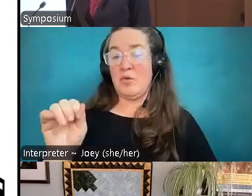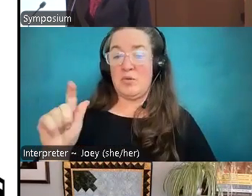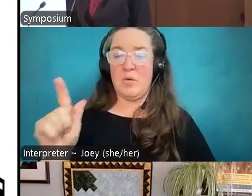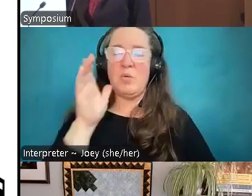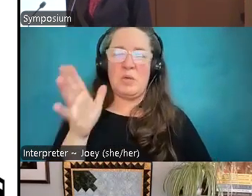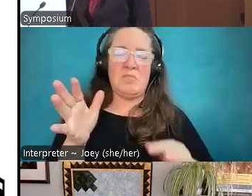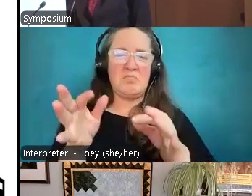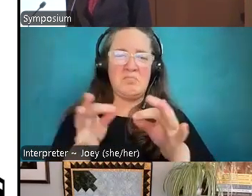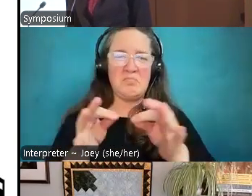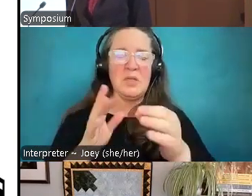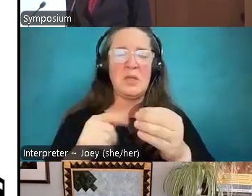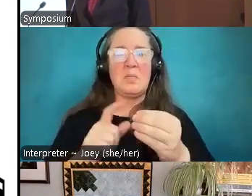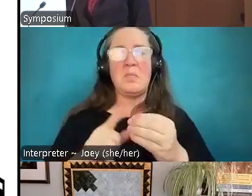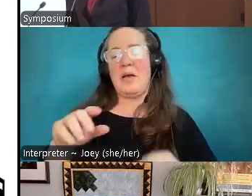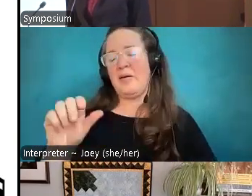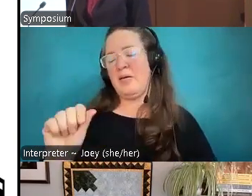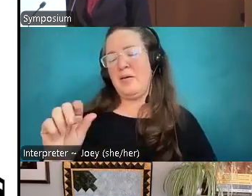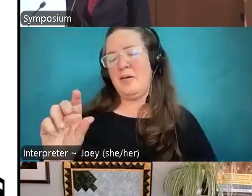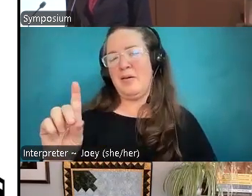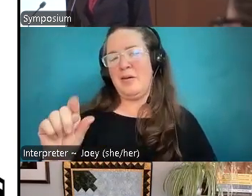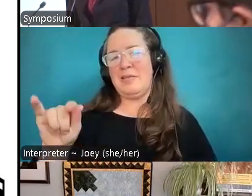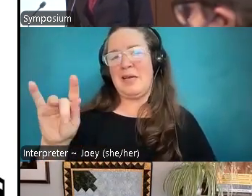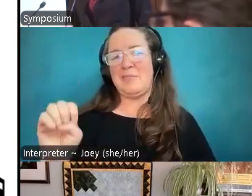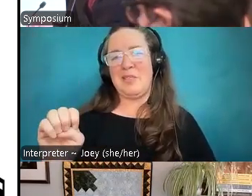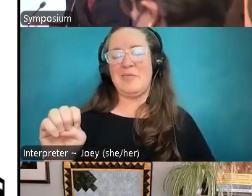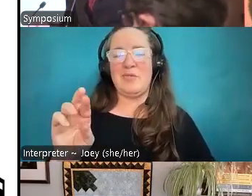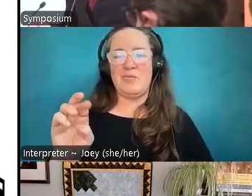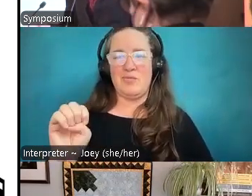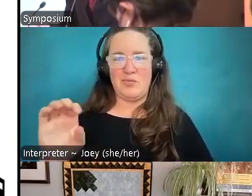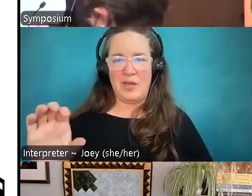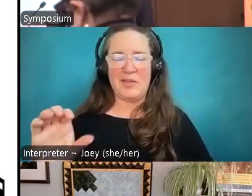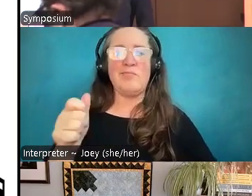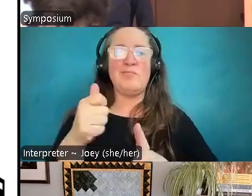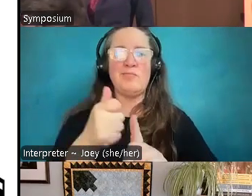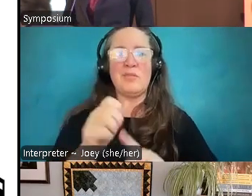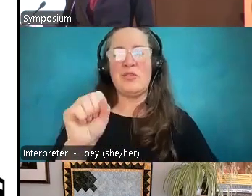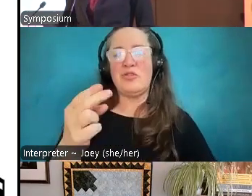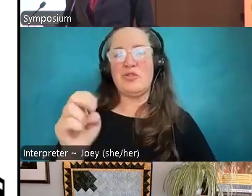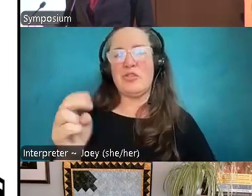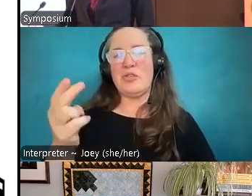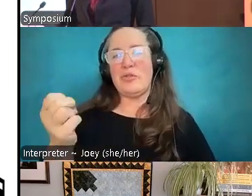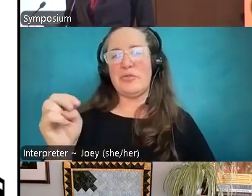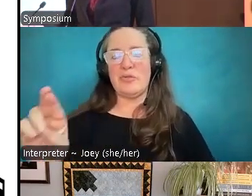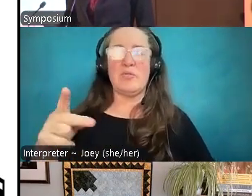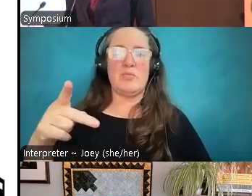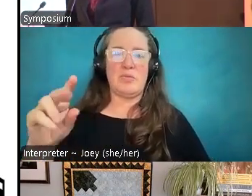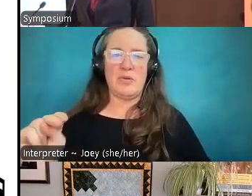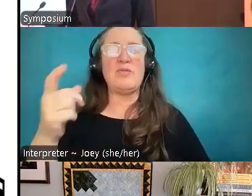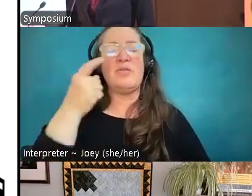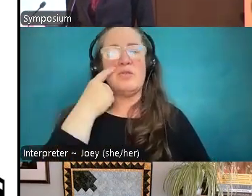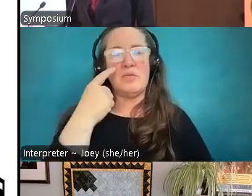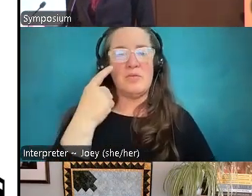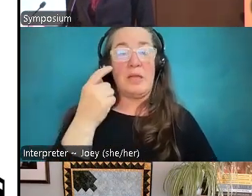adaptive recreation. Allison Sbrana, she, her pronouns, is a disability activist based in Fort Collins, living with